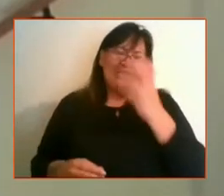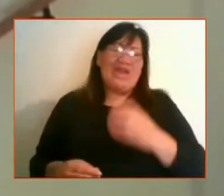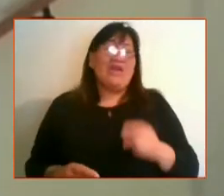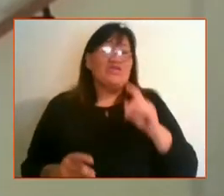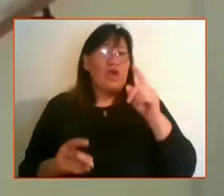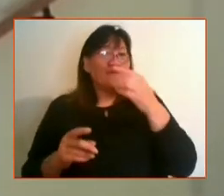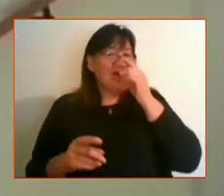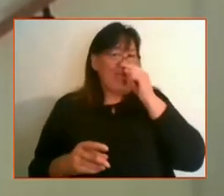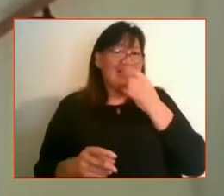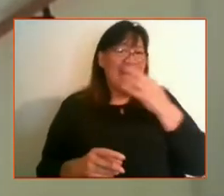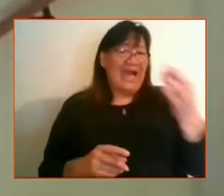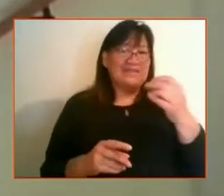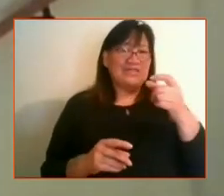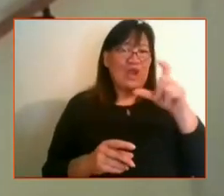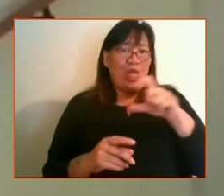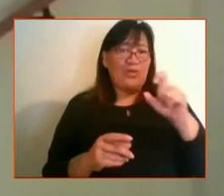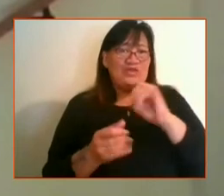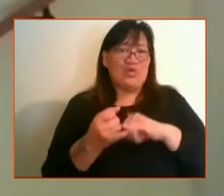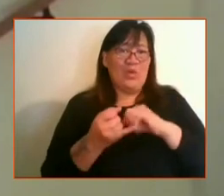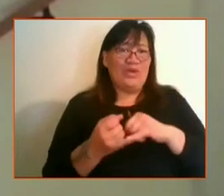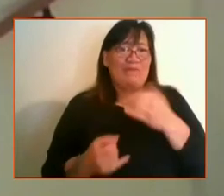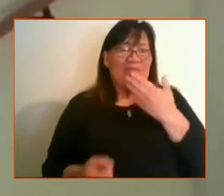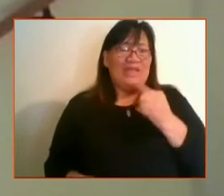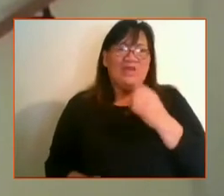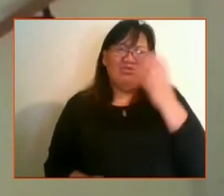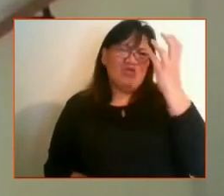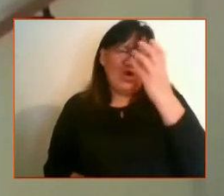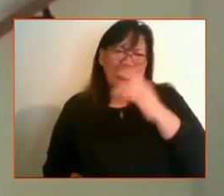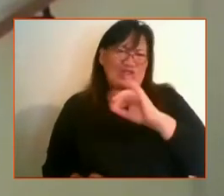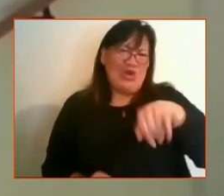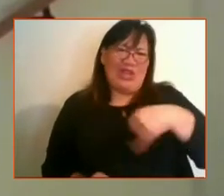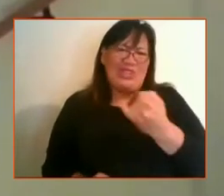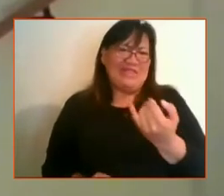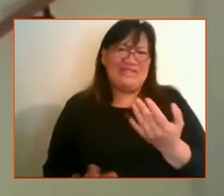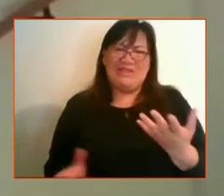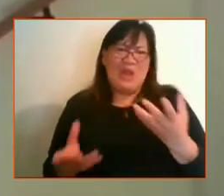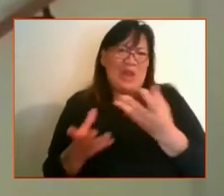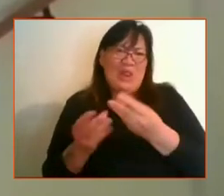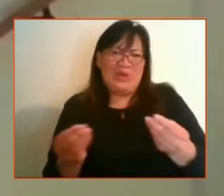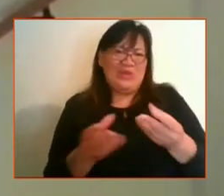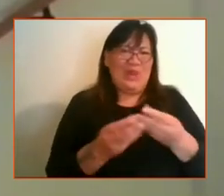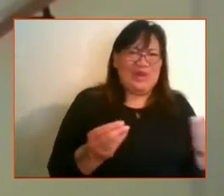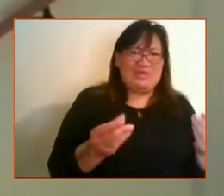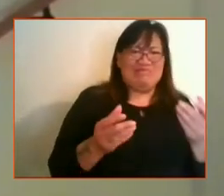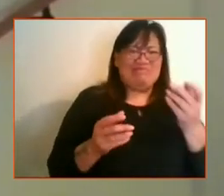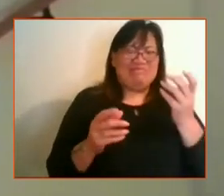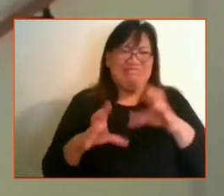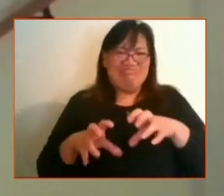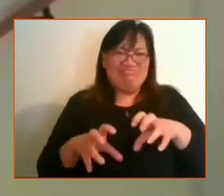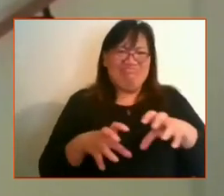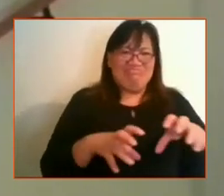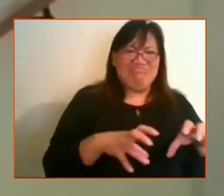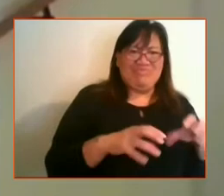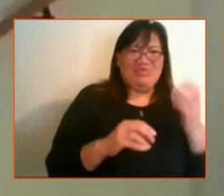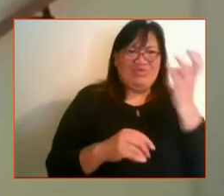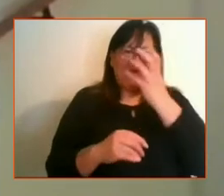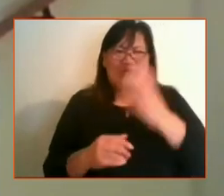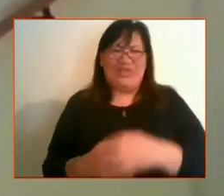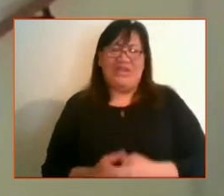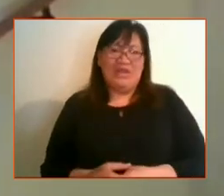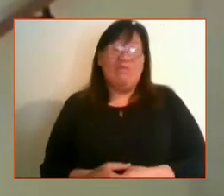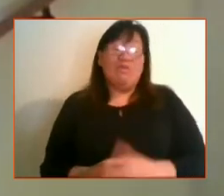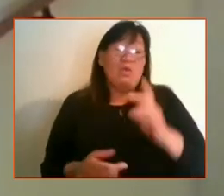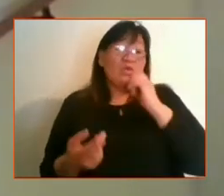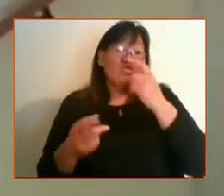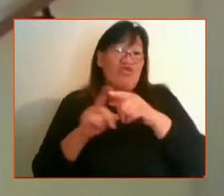we... Can we, yeah, apologies, Jonathan. We are losing you quite regularly now, but we will